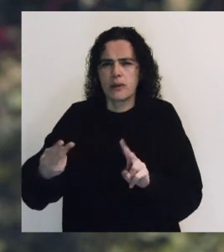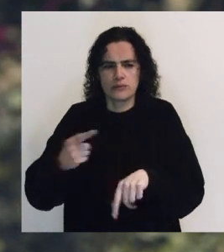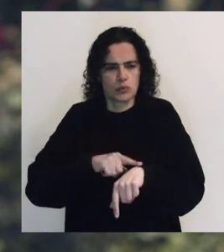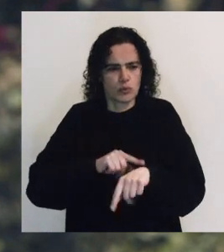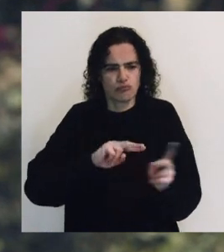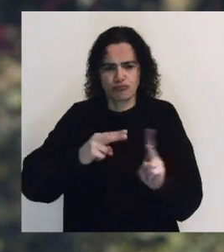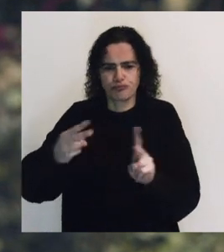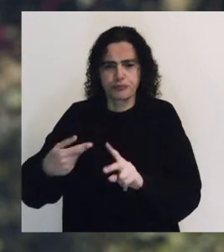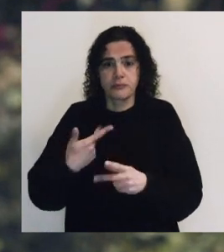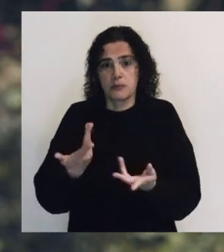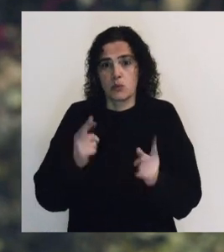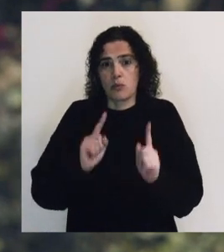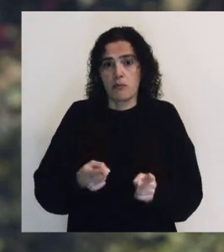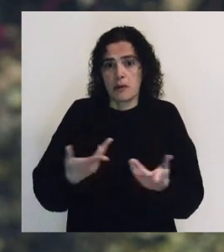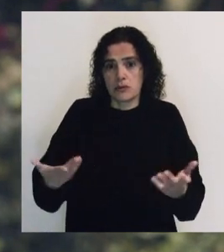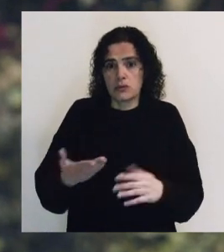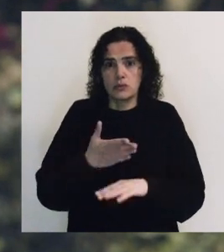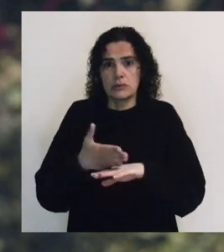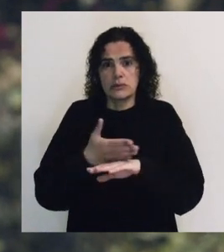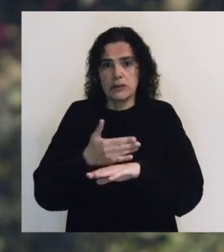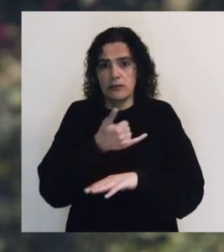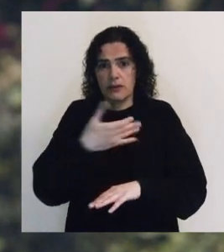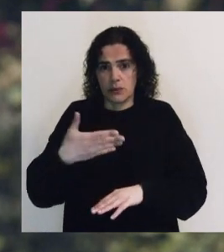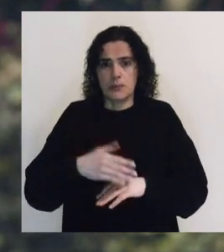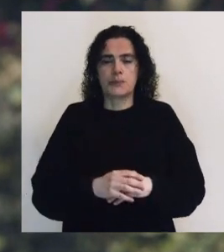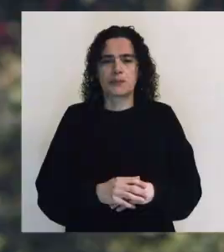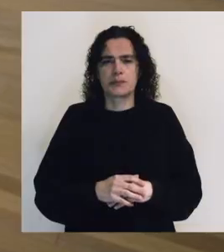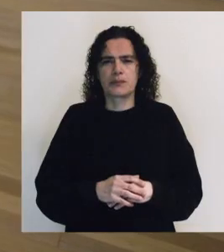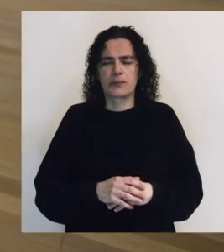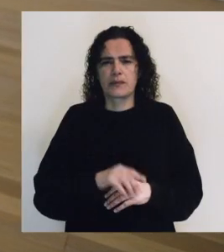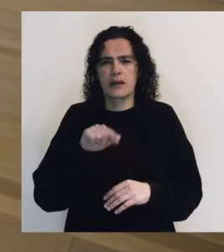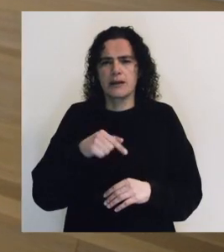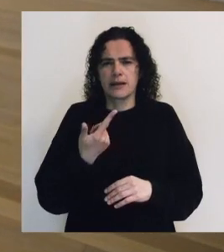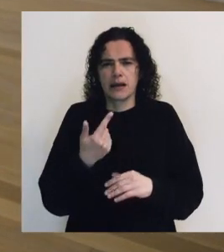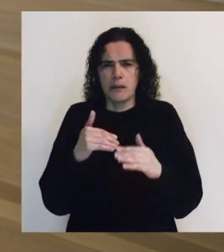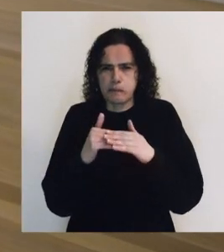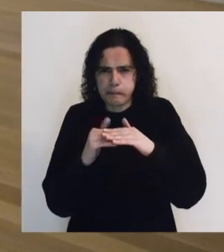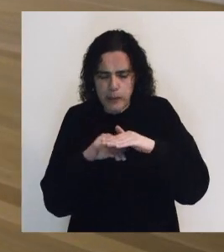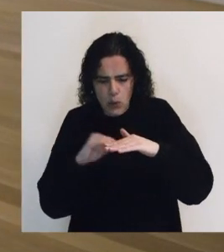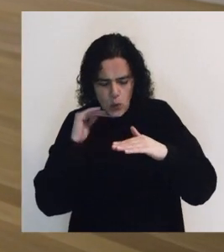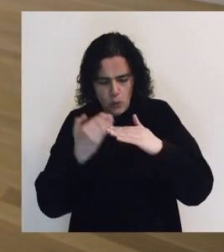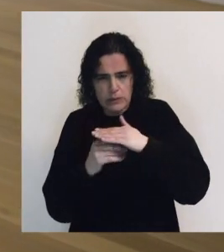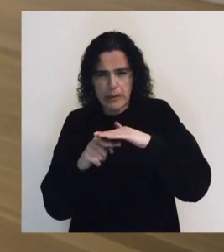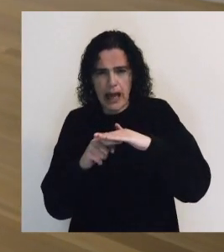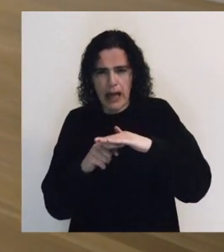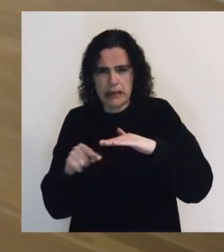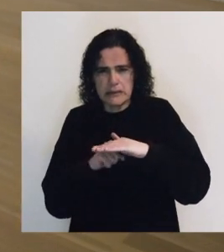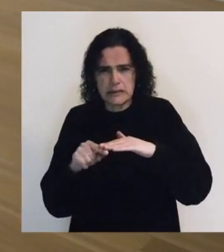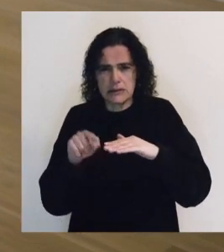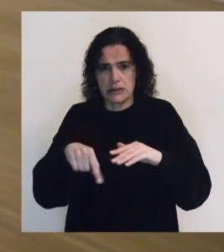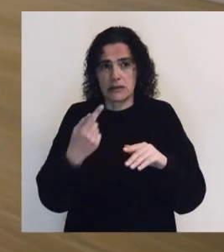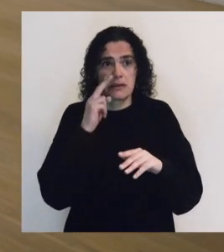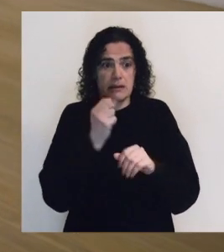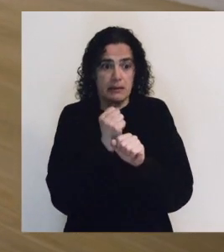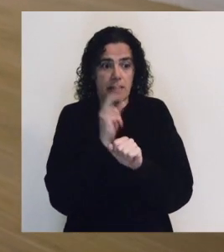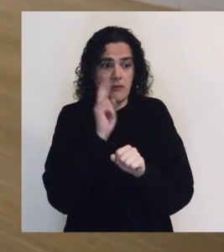transitional moment at the beginning of the 21st century. The underlayer of many of the work that you see in this